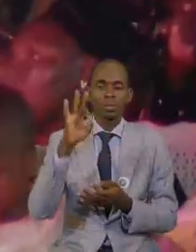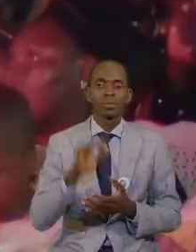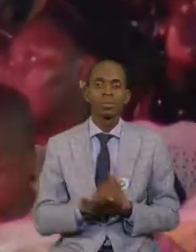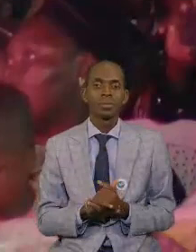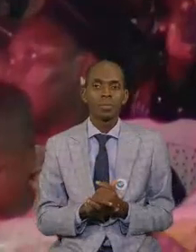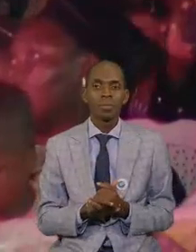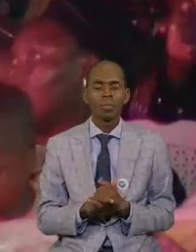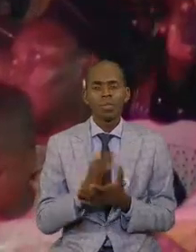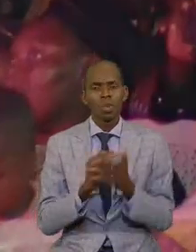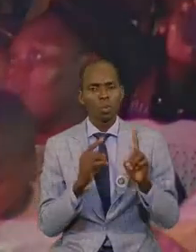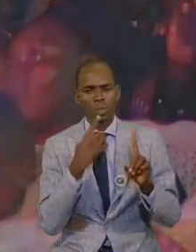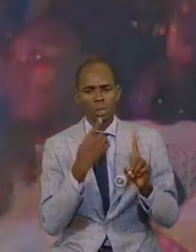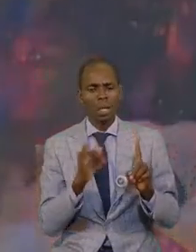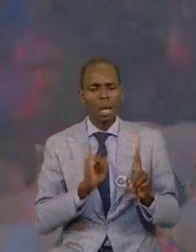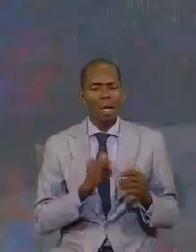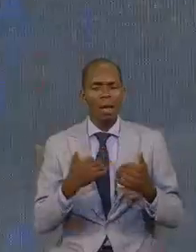Somebody says, I've been praying for a long